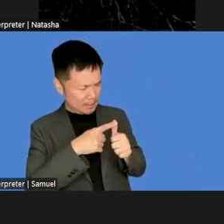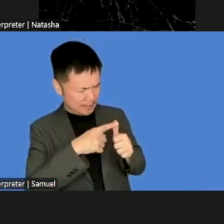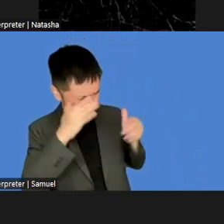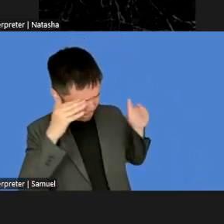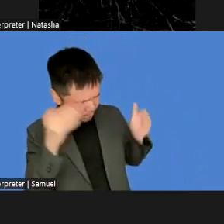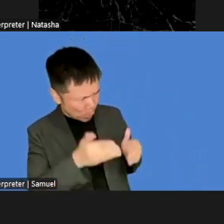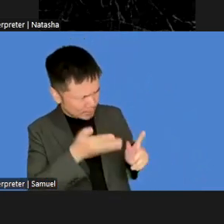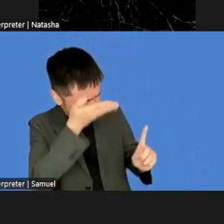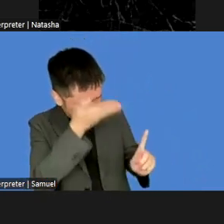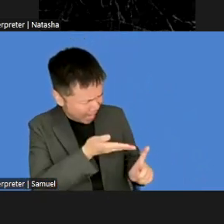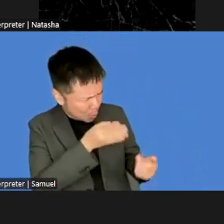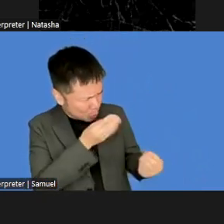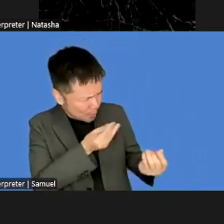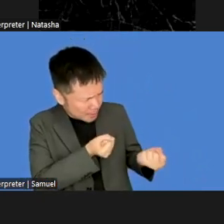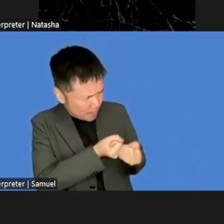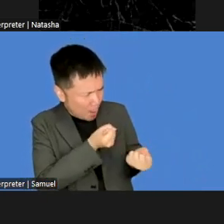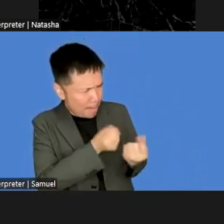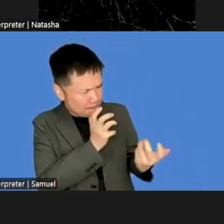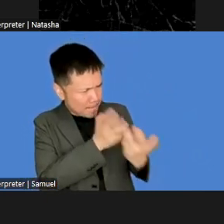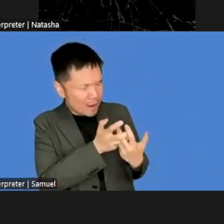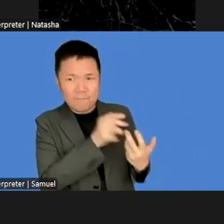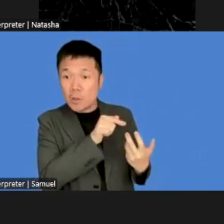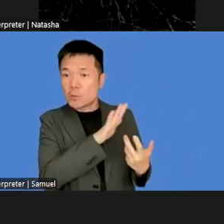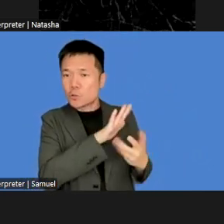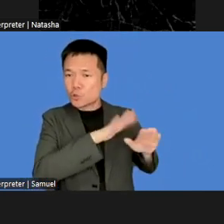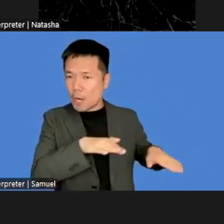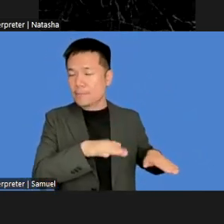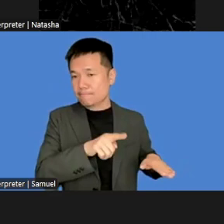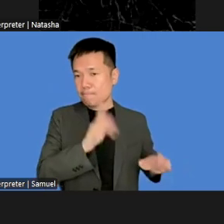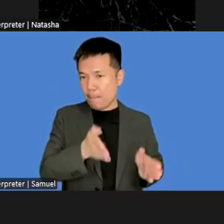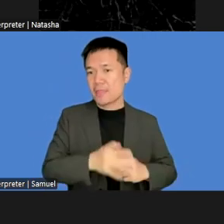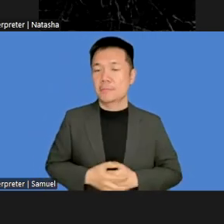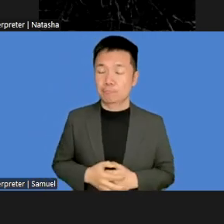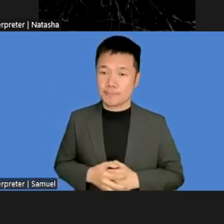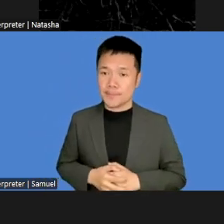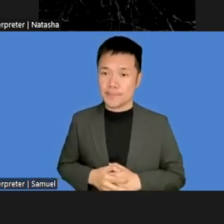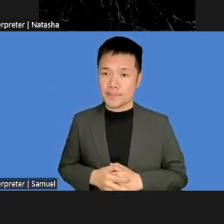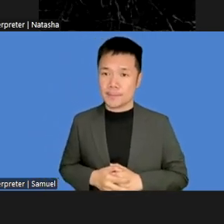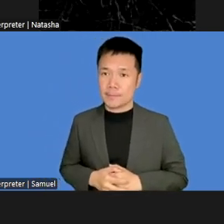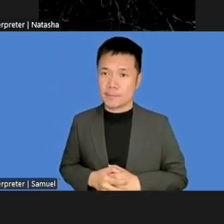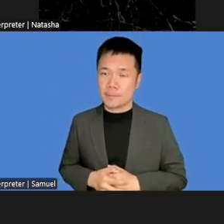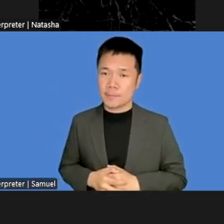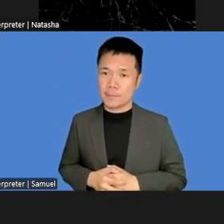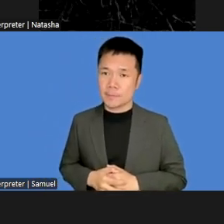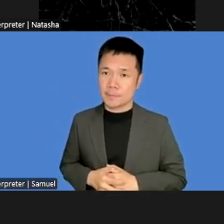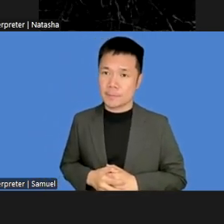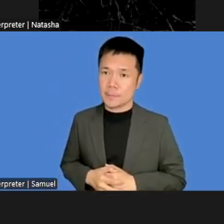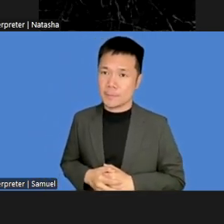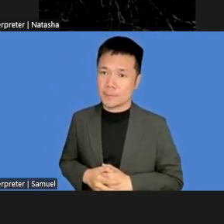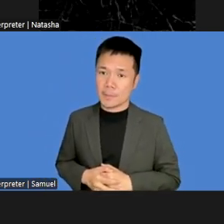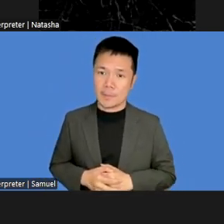in every matter where a child is concerned, right? So again, among the very long